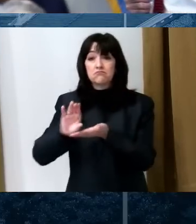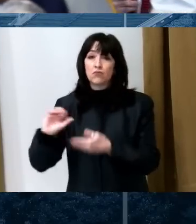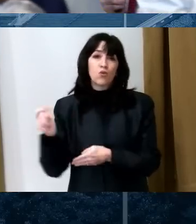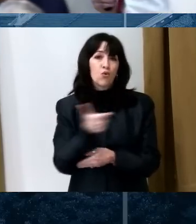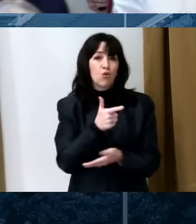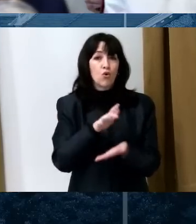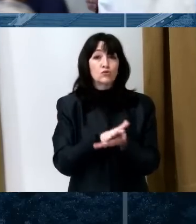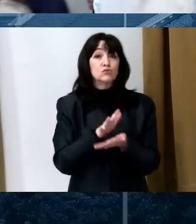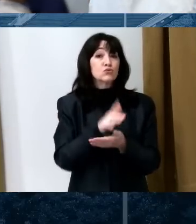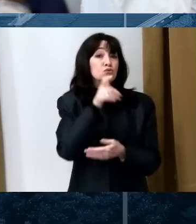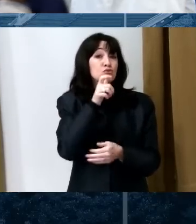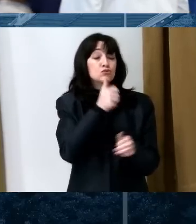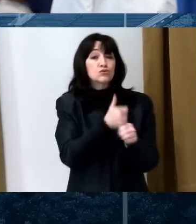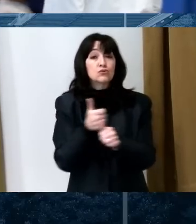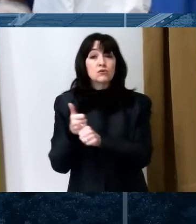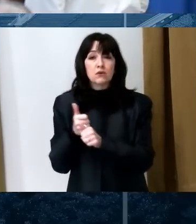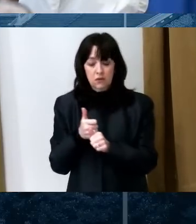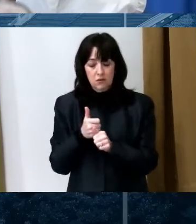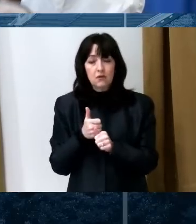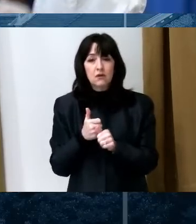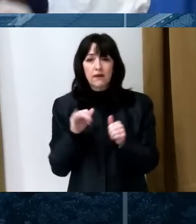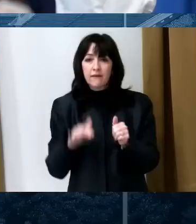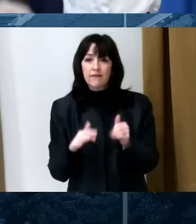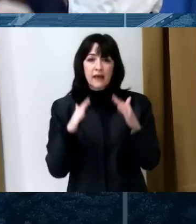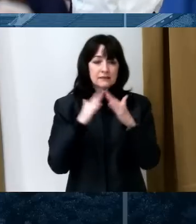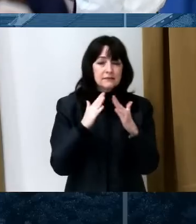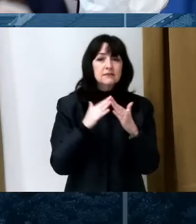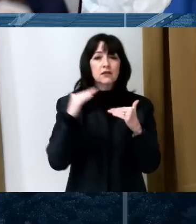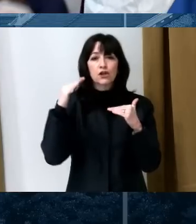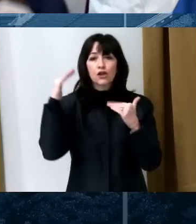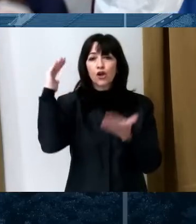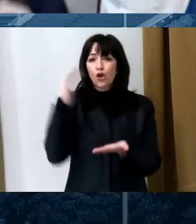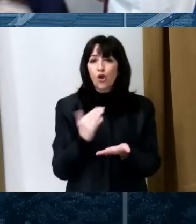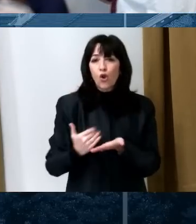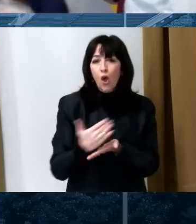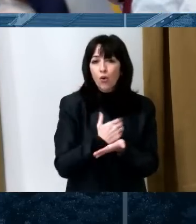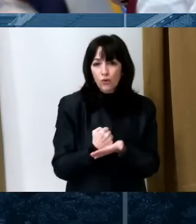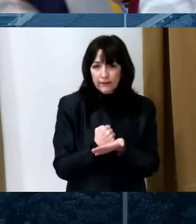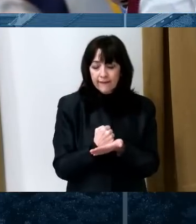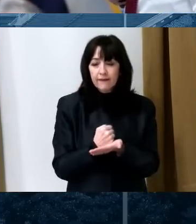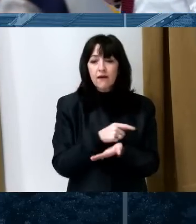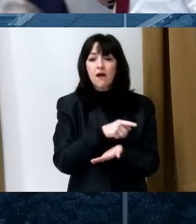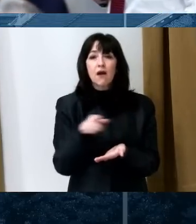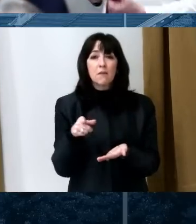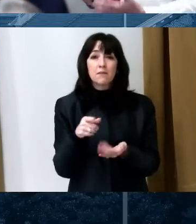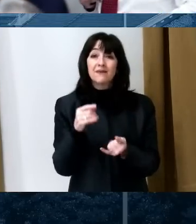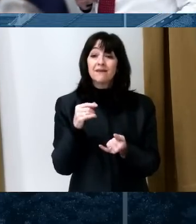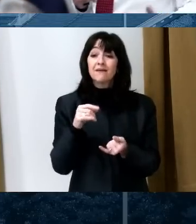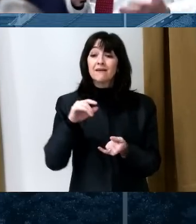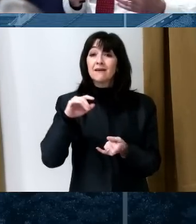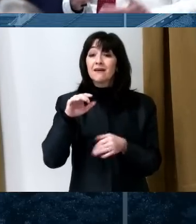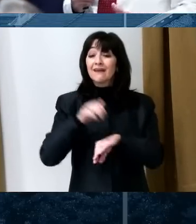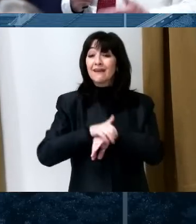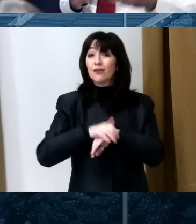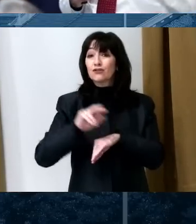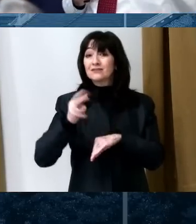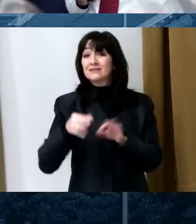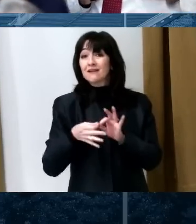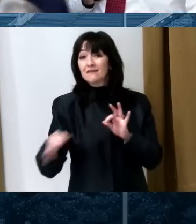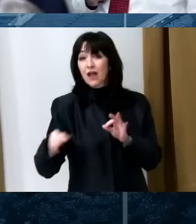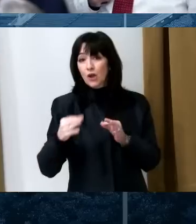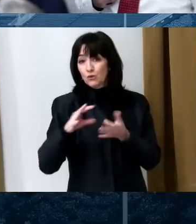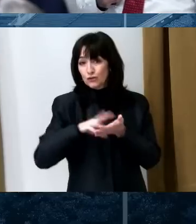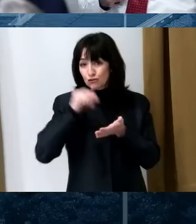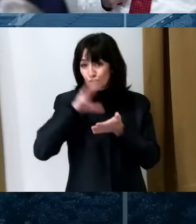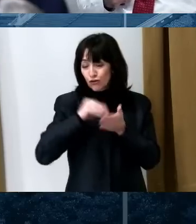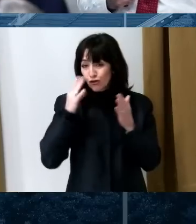low income and disadvantaged populations, English learners. Affordable housing, one of the things that we're hearing, particularly more